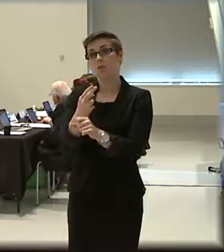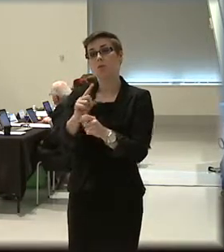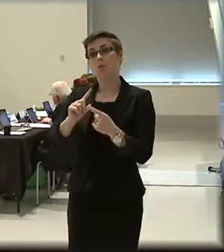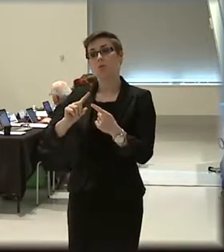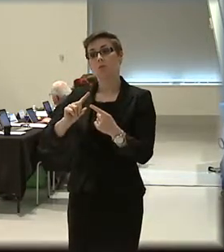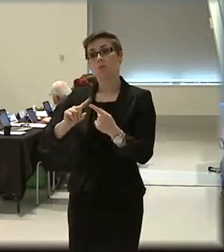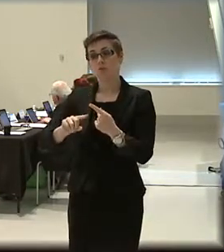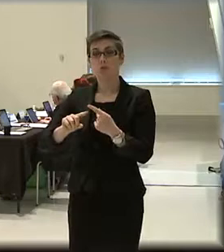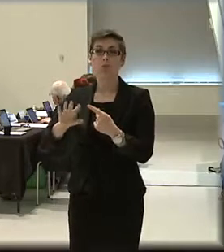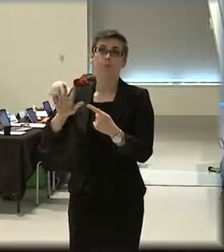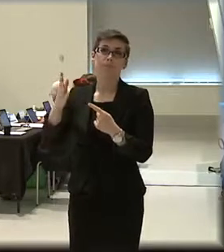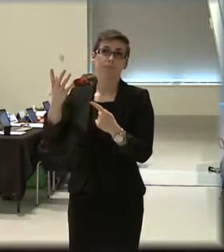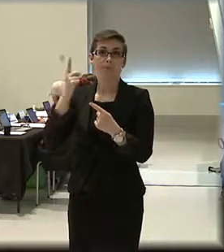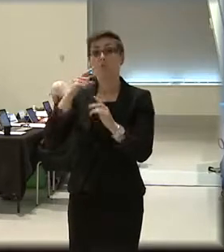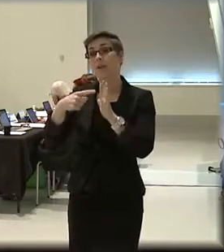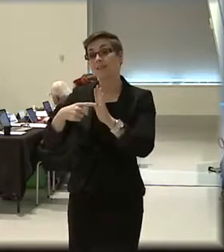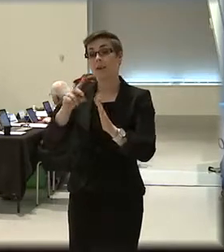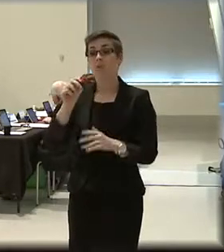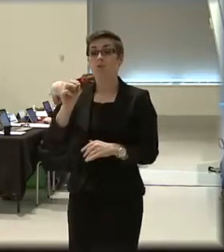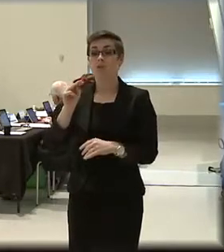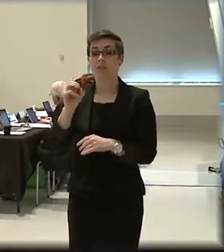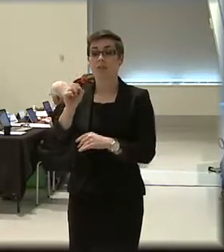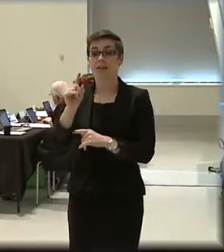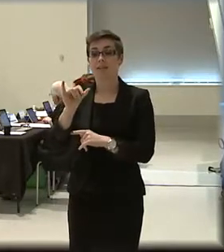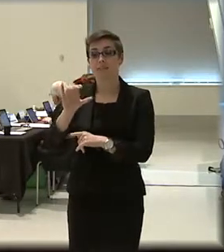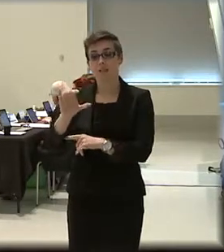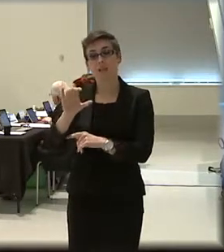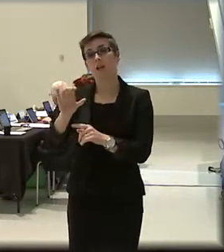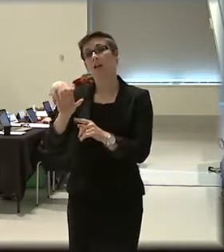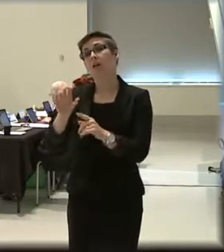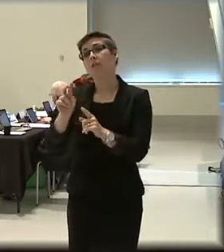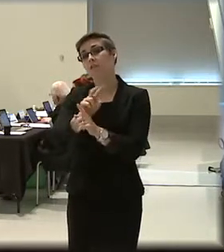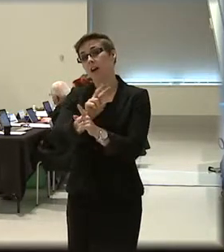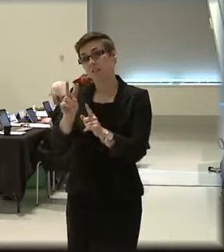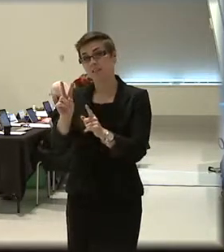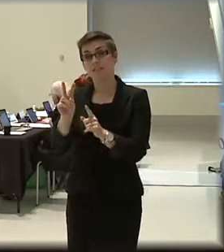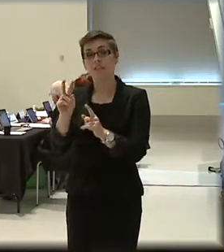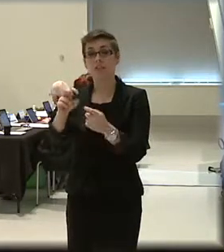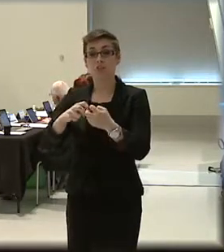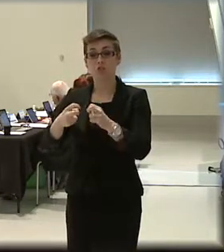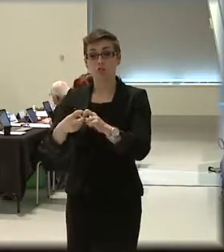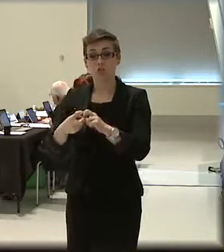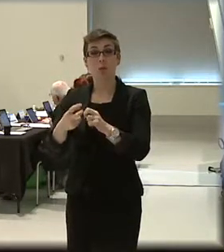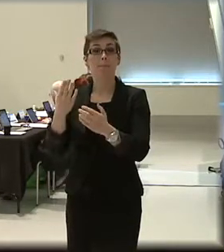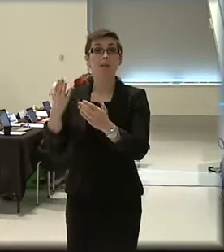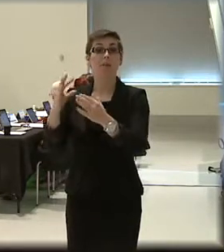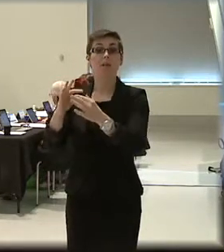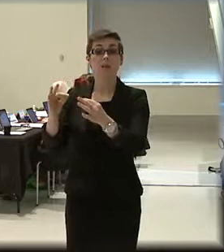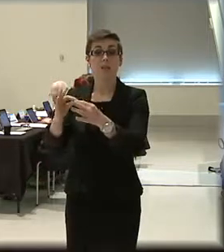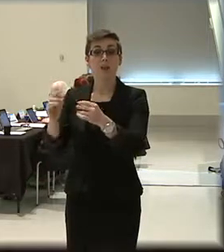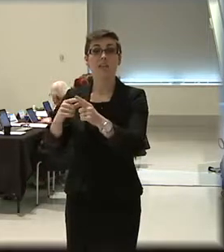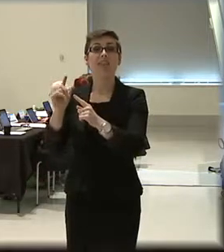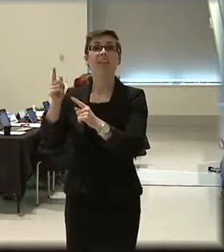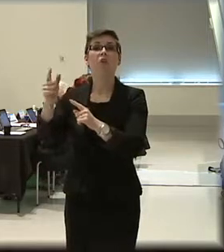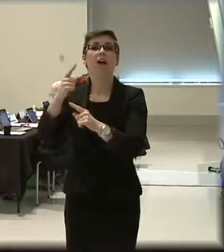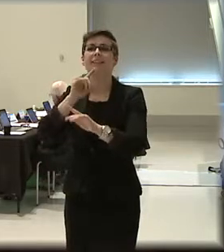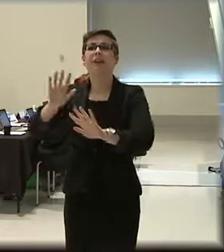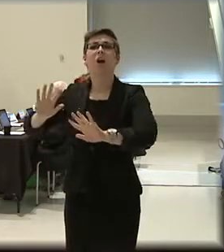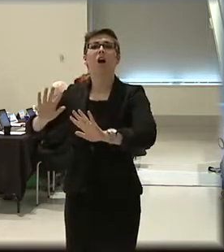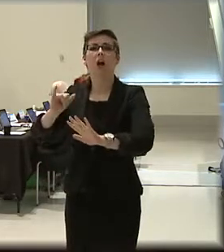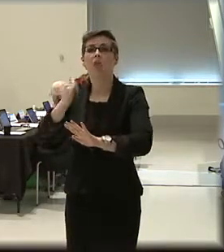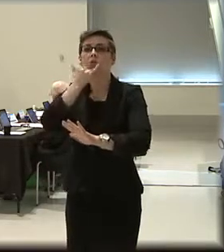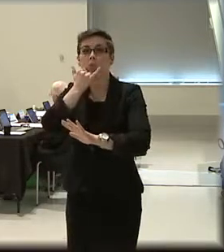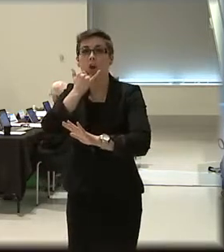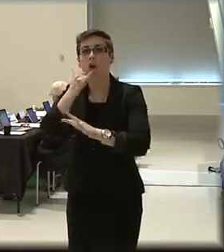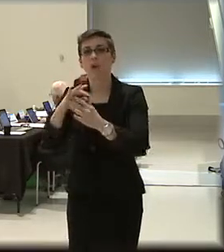counter, let's say, domestic violence victims who recant their testimony later on. And you said it should never be used